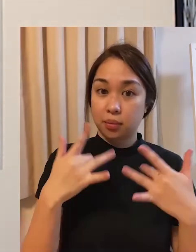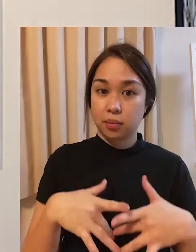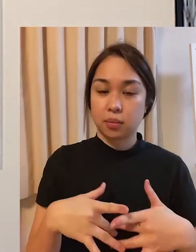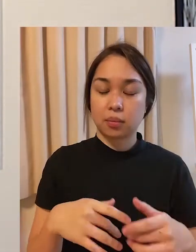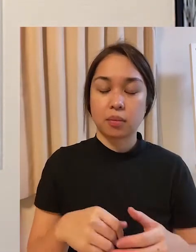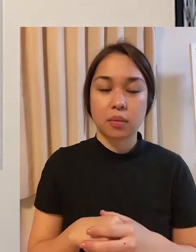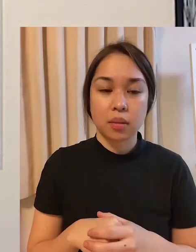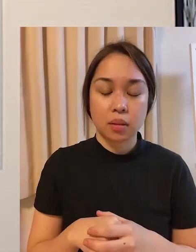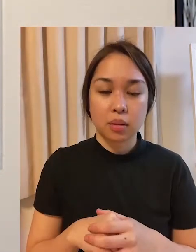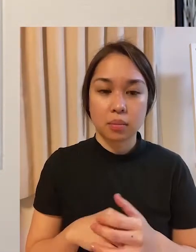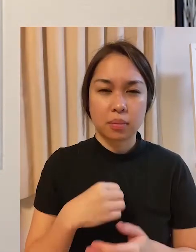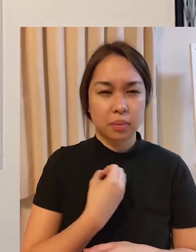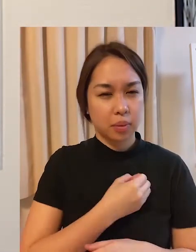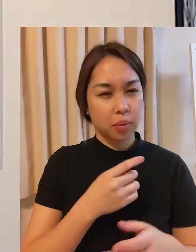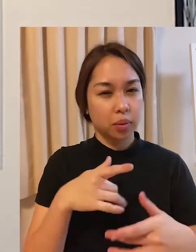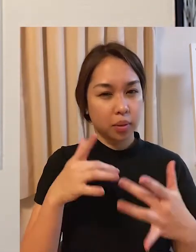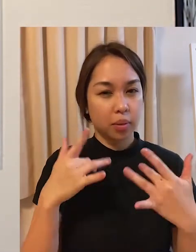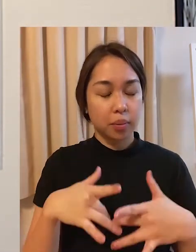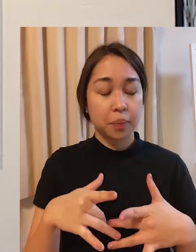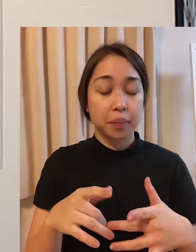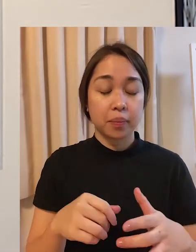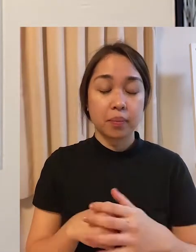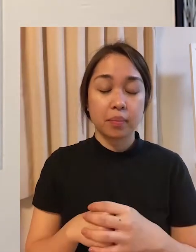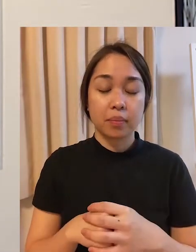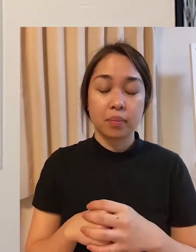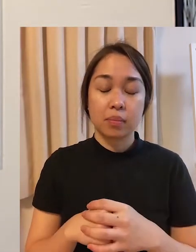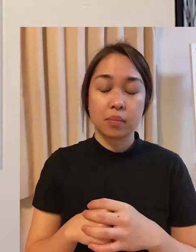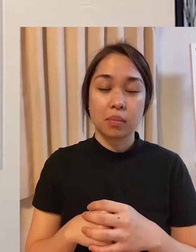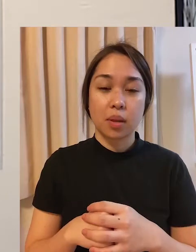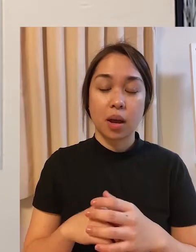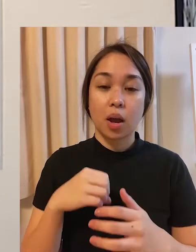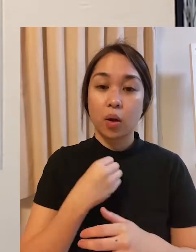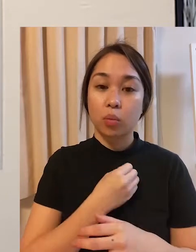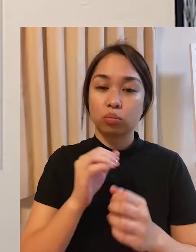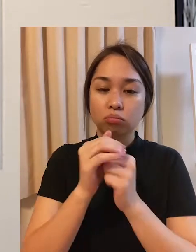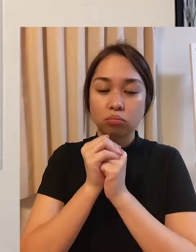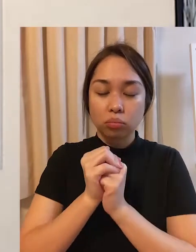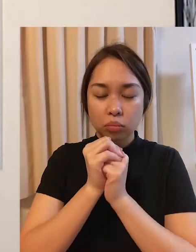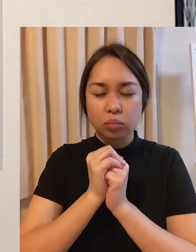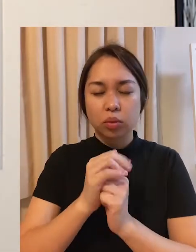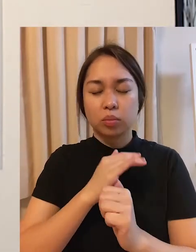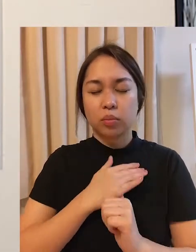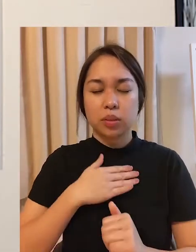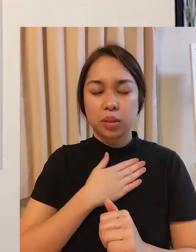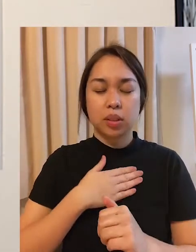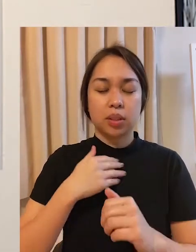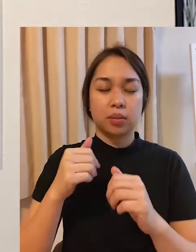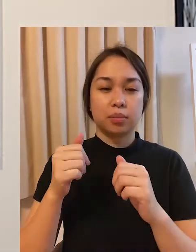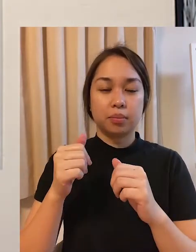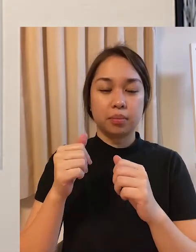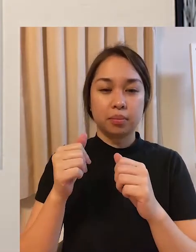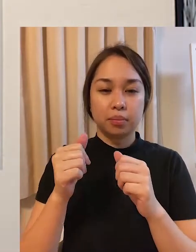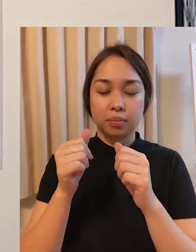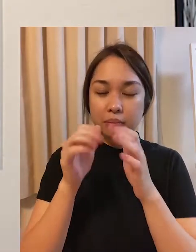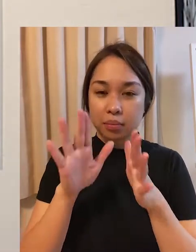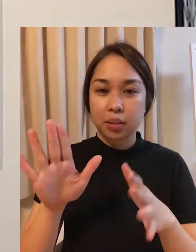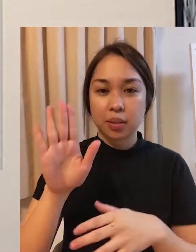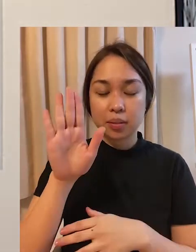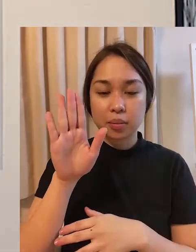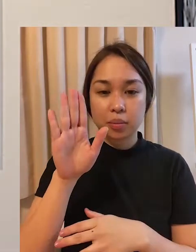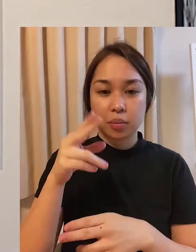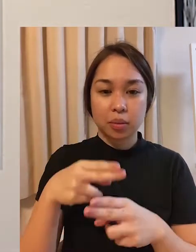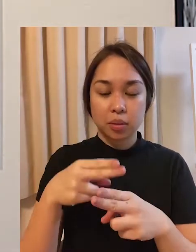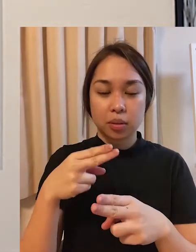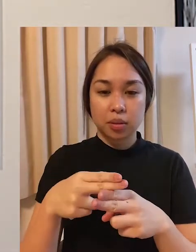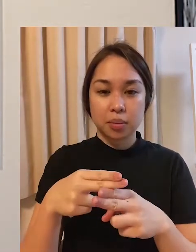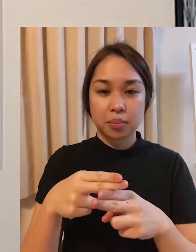hearts. May our worship be pleasing to Your sight now and always. Through Your Son, our Lord Jesus Christ,